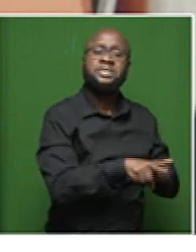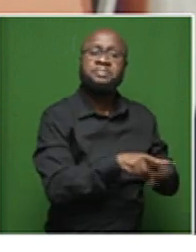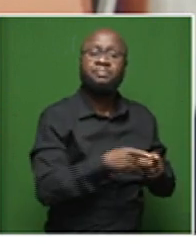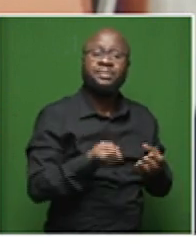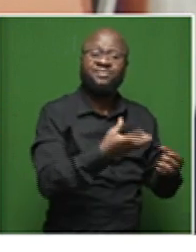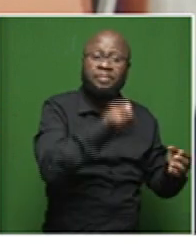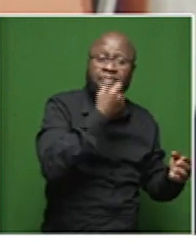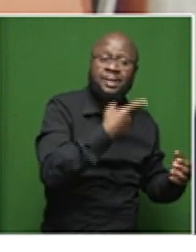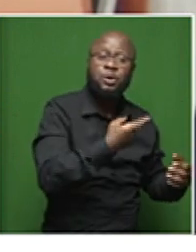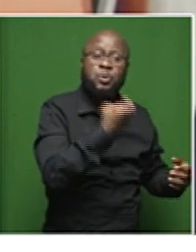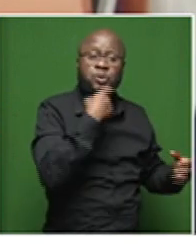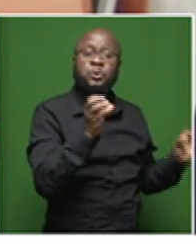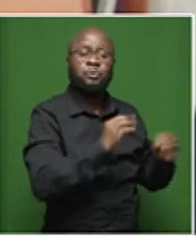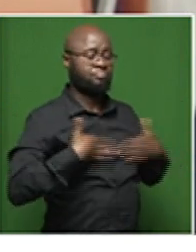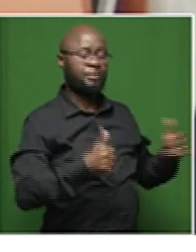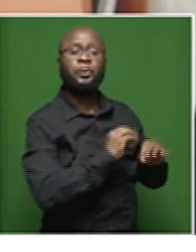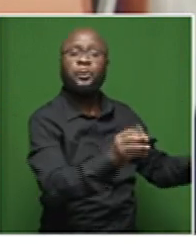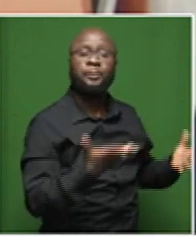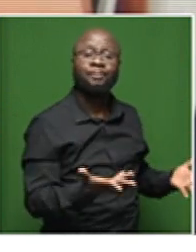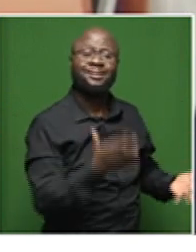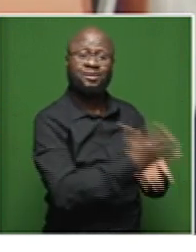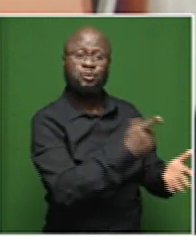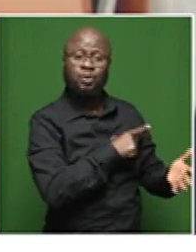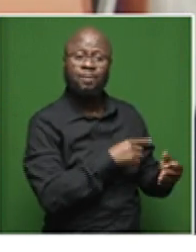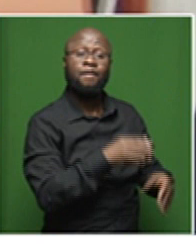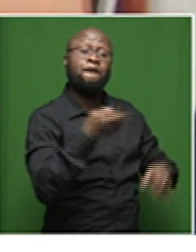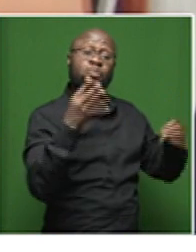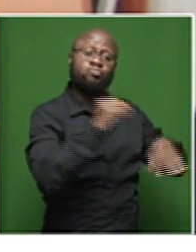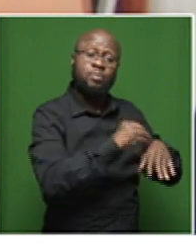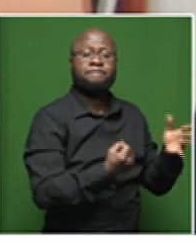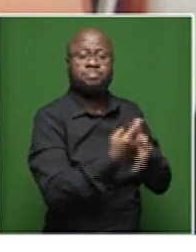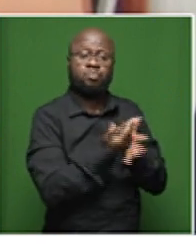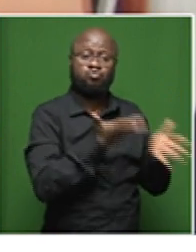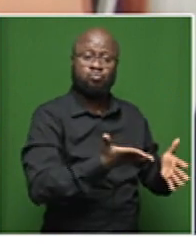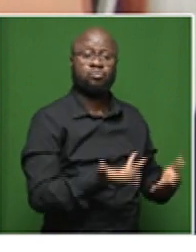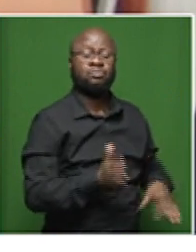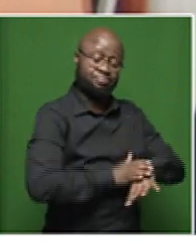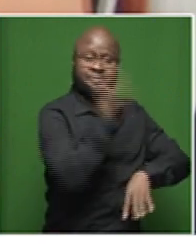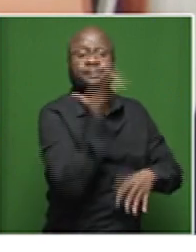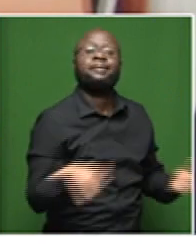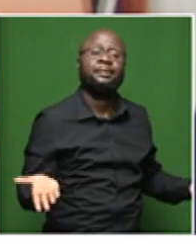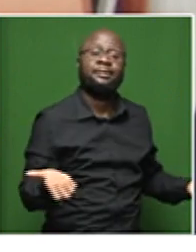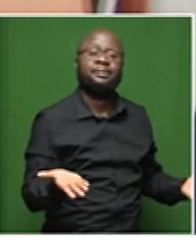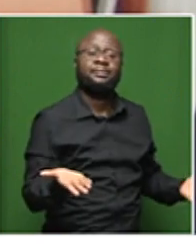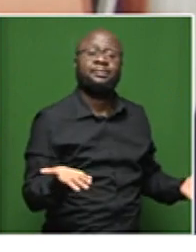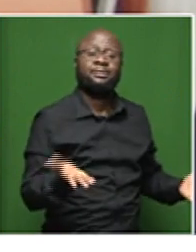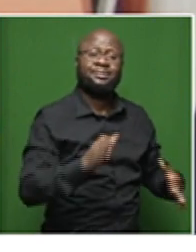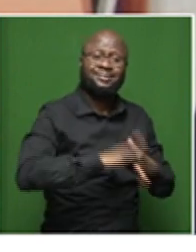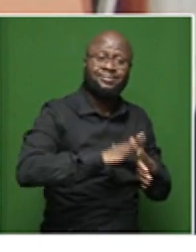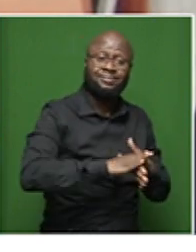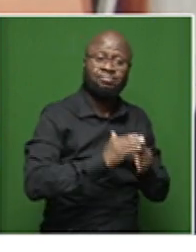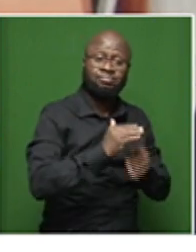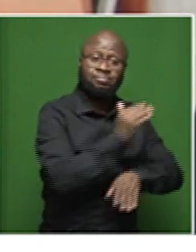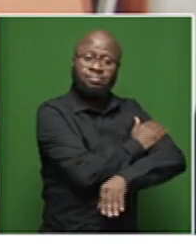which creates all our problems in treating high blood pressure. So it's a silent killer, because the blood pressure goes up,